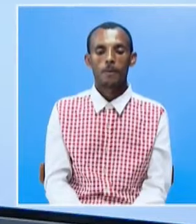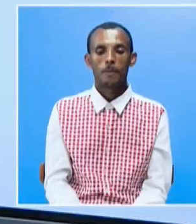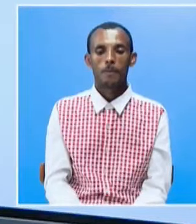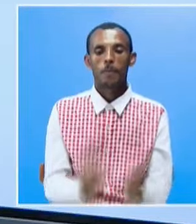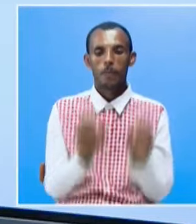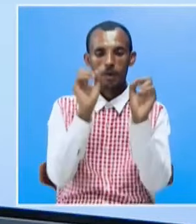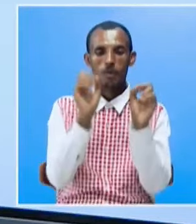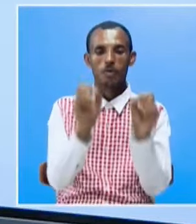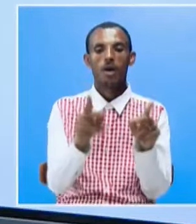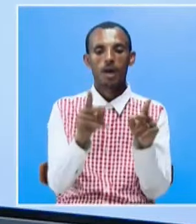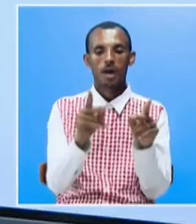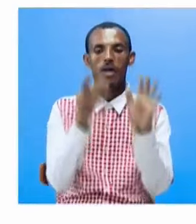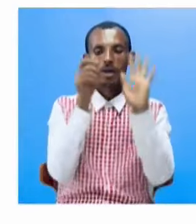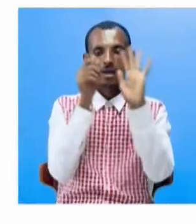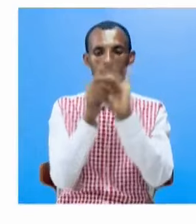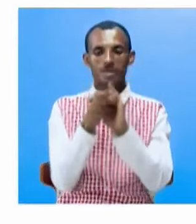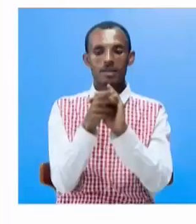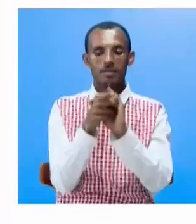Okay, example 2.